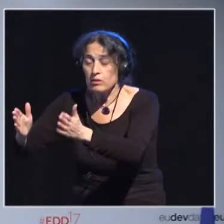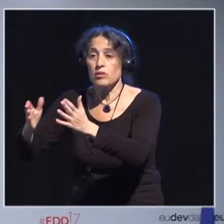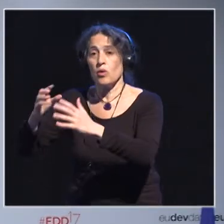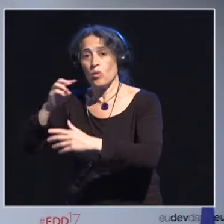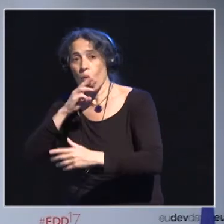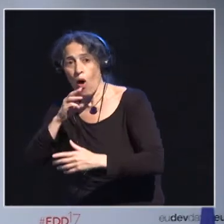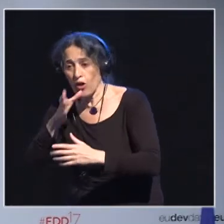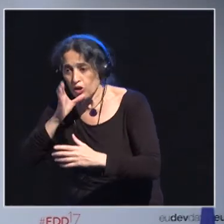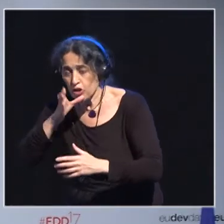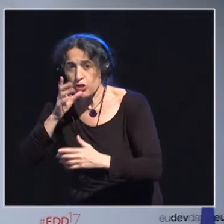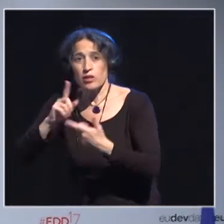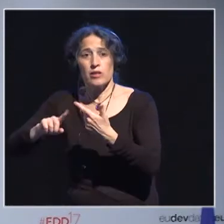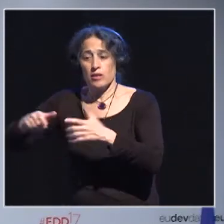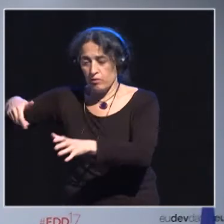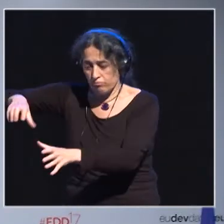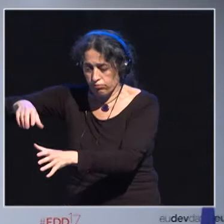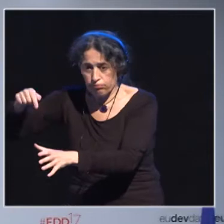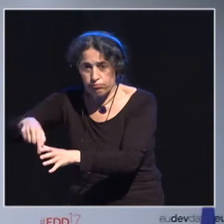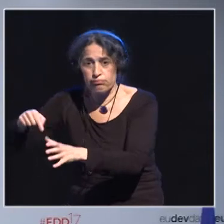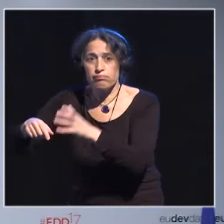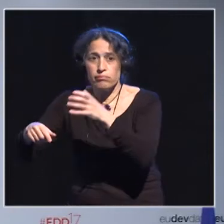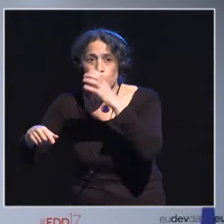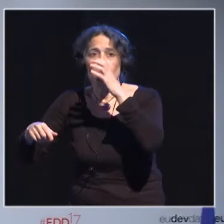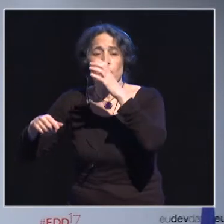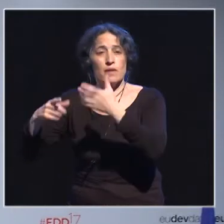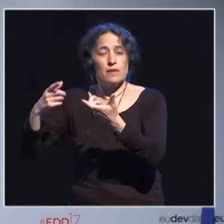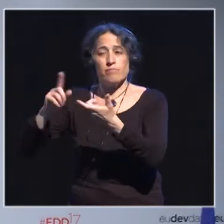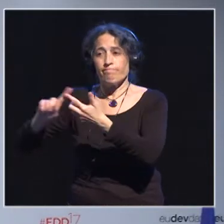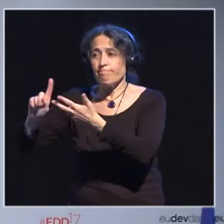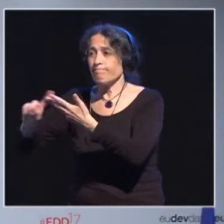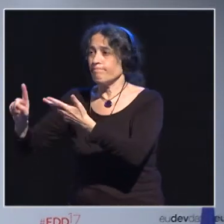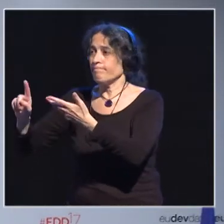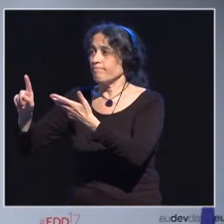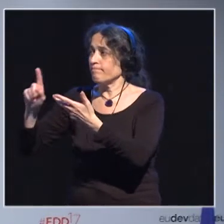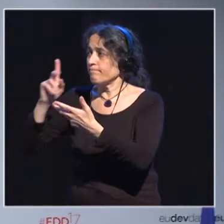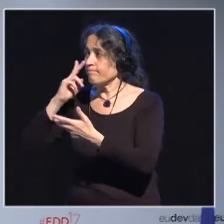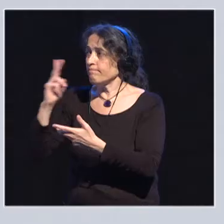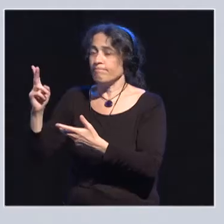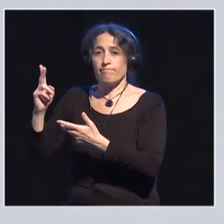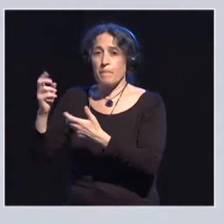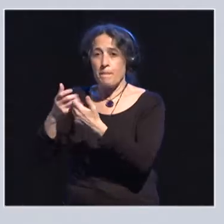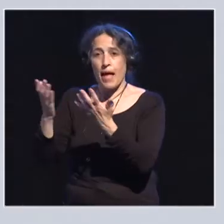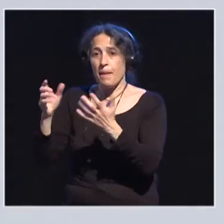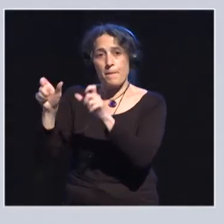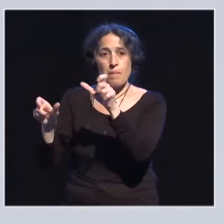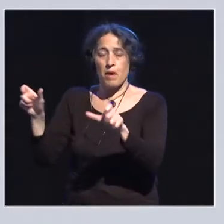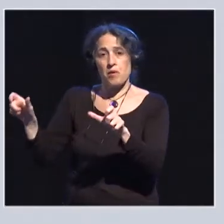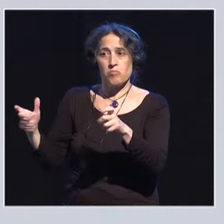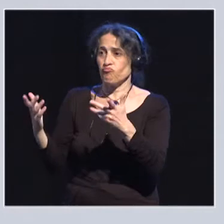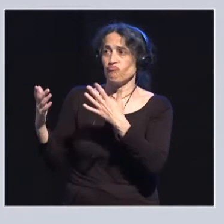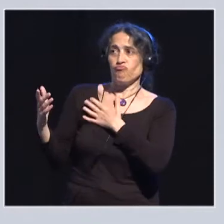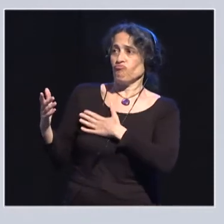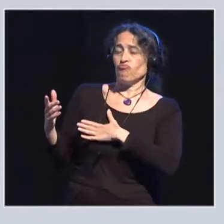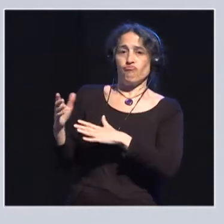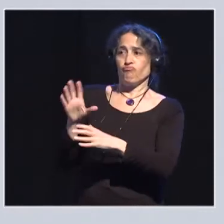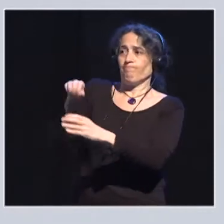democracy, then people, they were not so keen, sorry for this, to take part in those debates. But